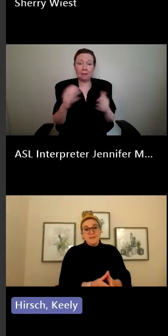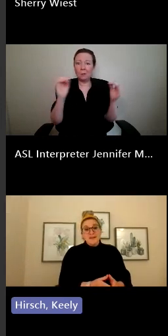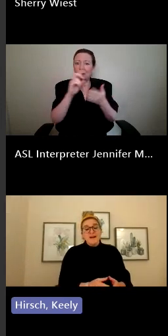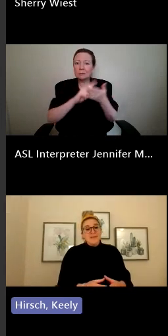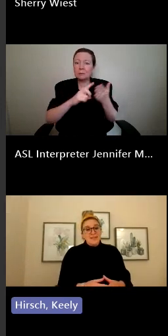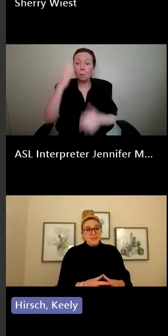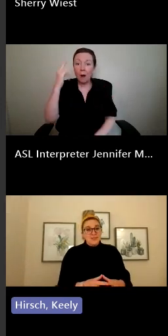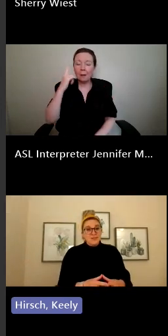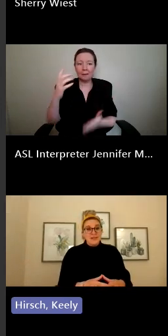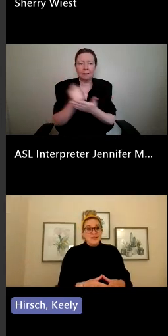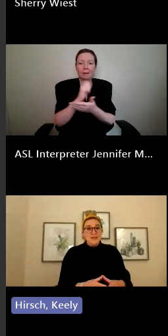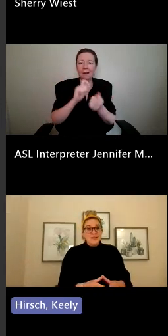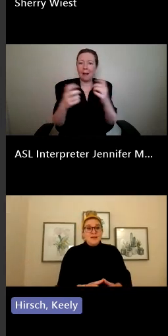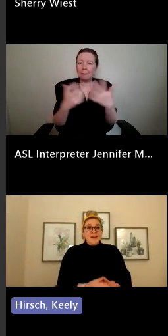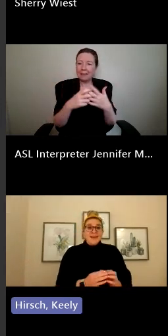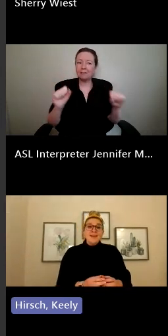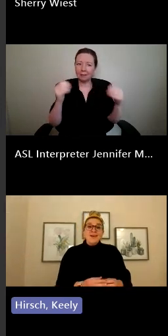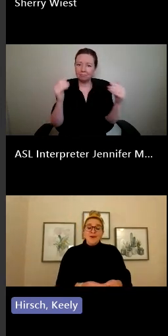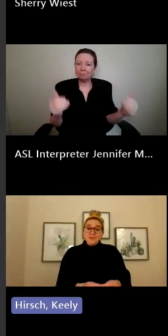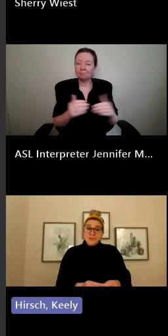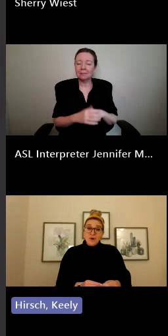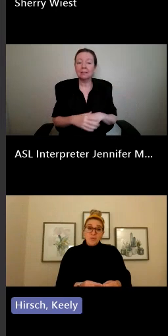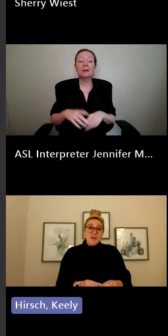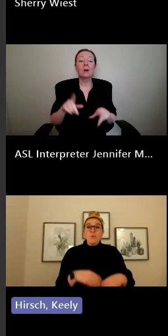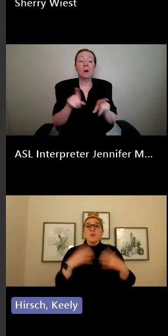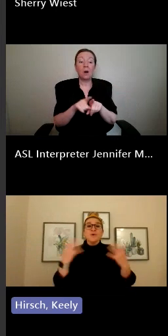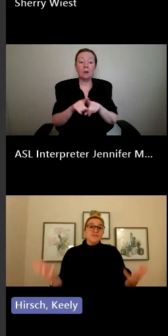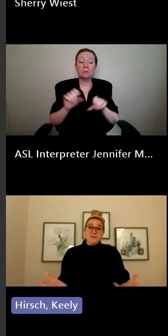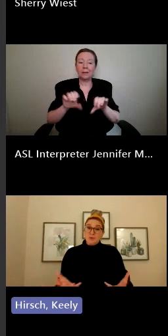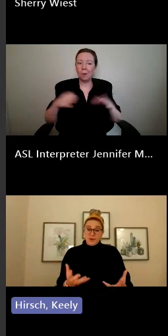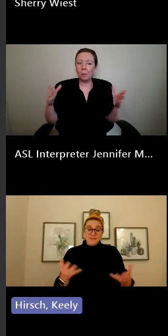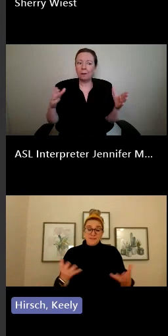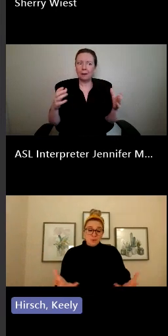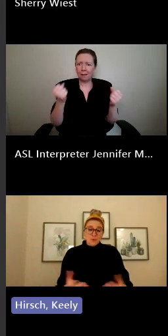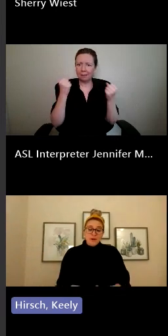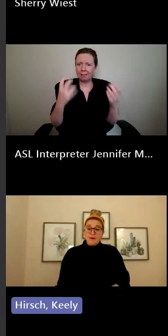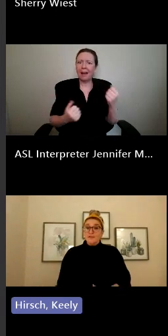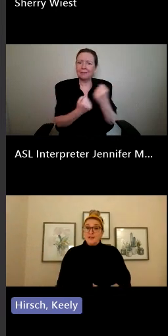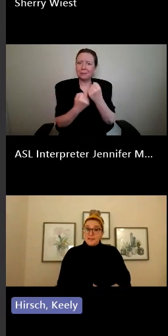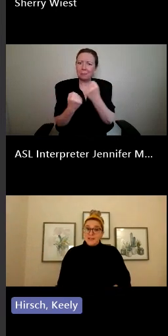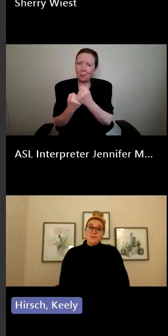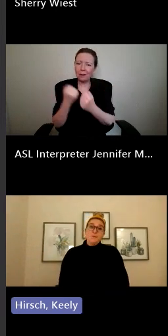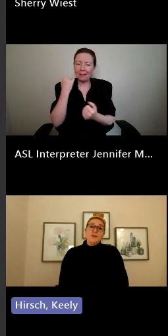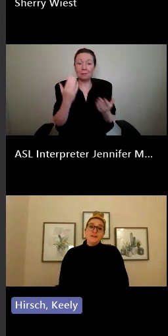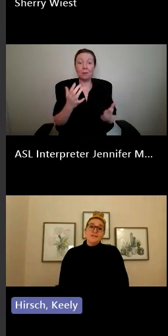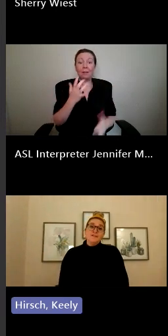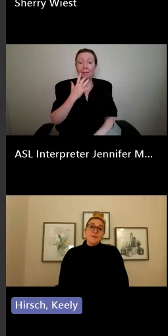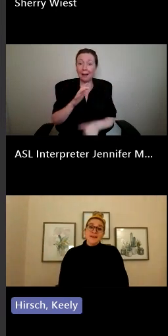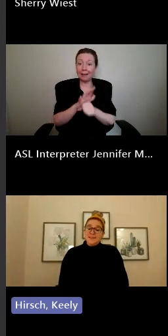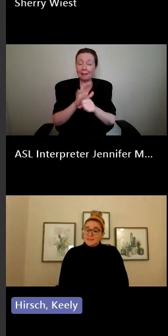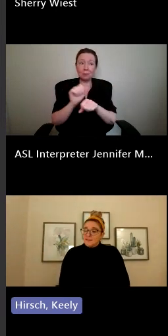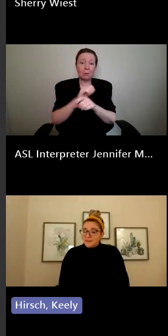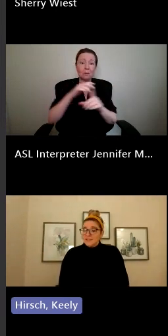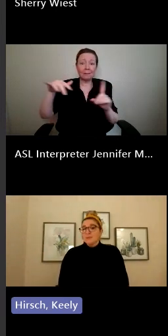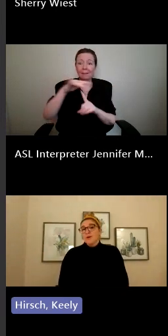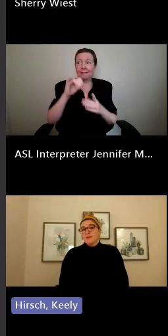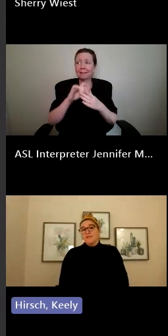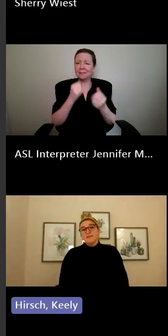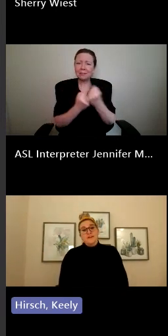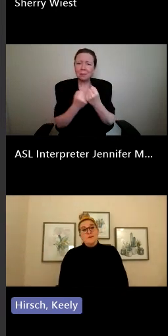to get those accommodations you need. It can also open up a world of support if you are lucky enough to work in an environment that is